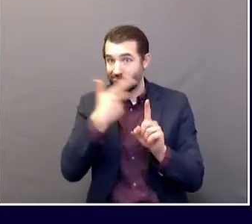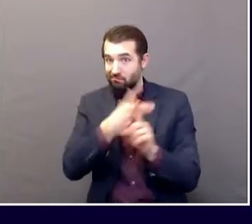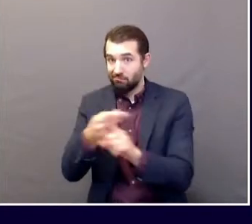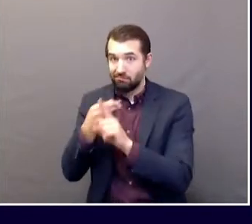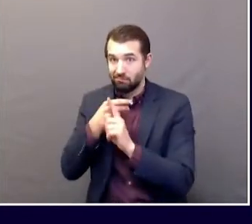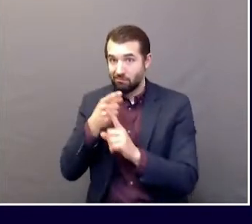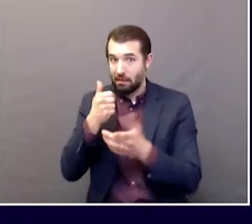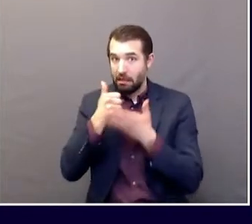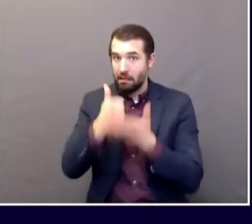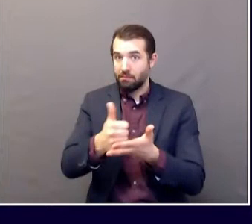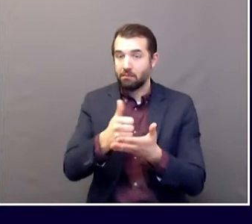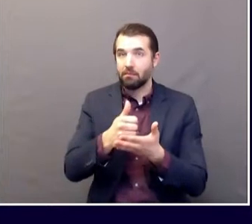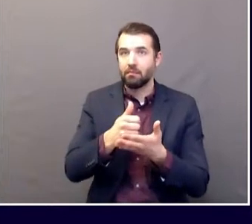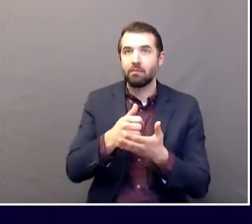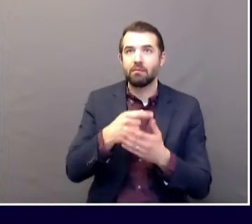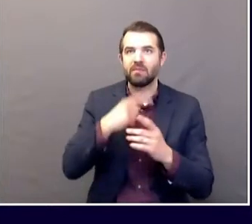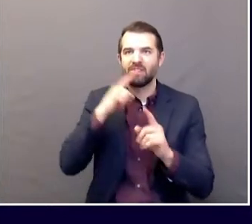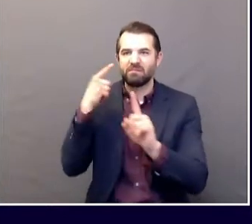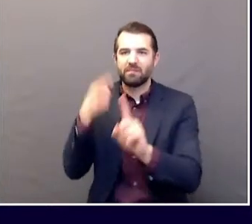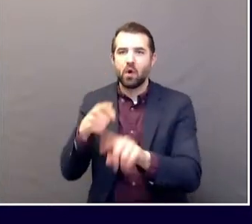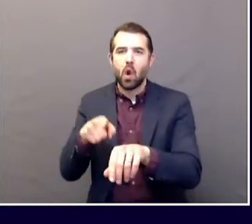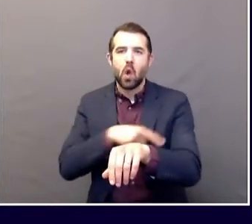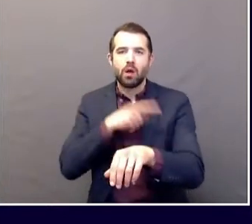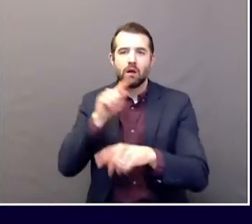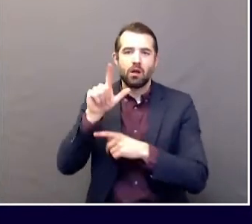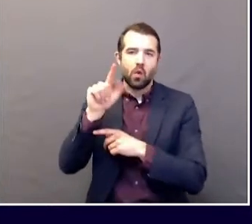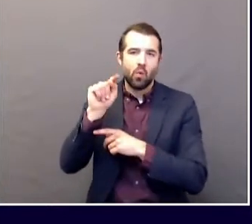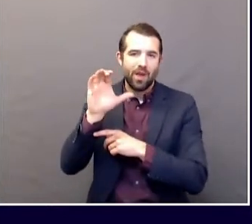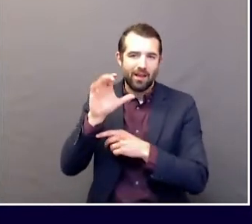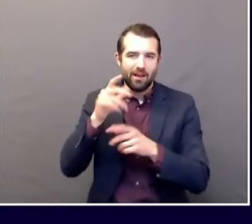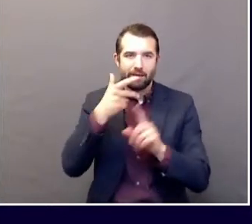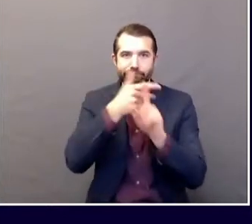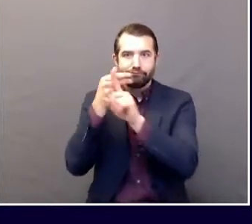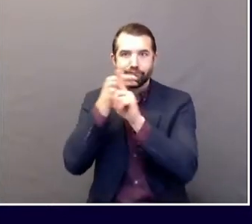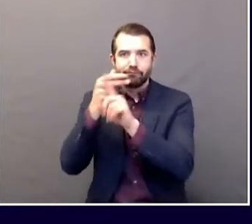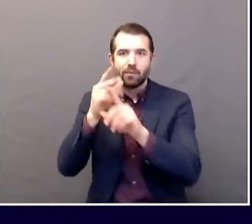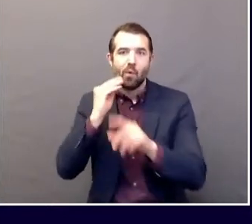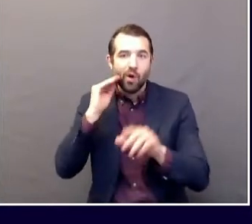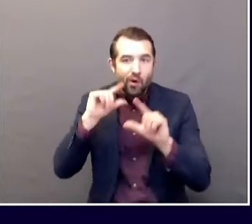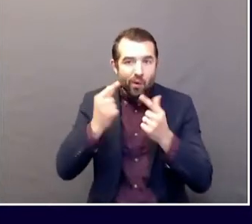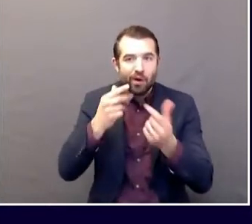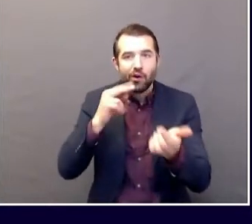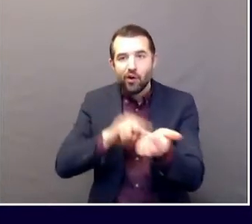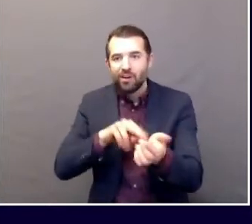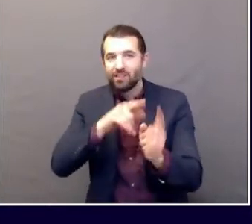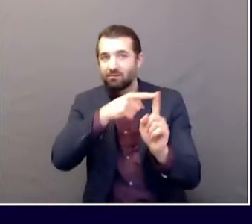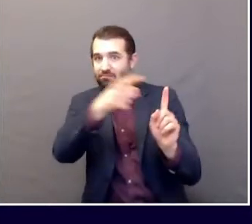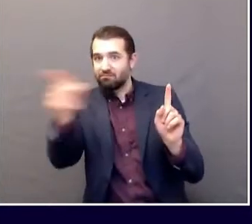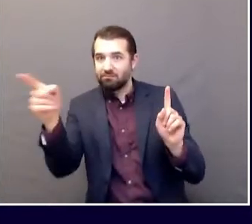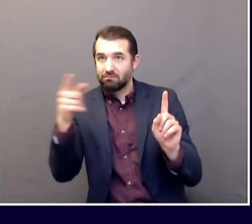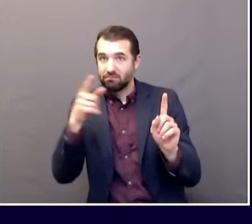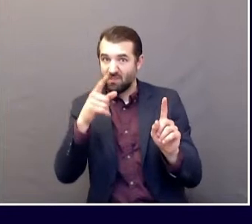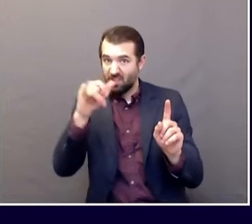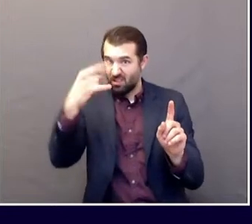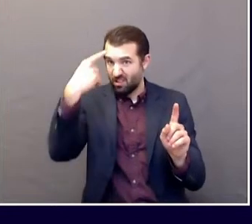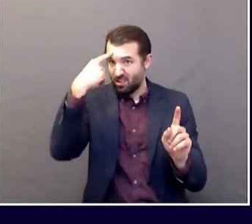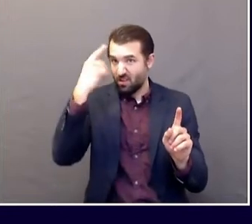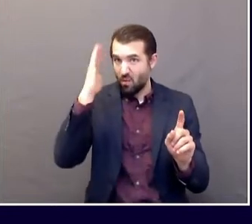care facilities, or is that more just physical distancing and other? It's a great question, Jessica.